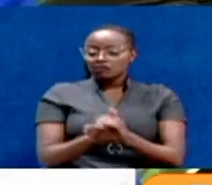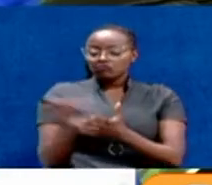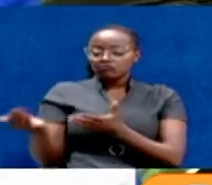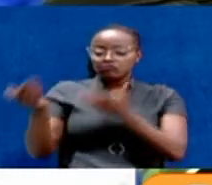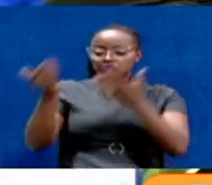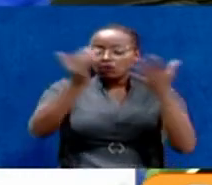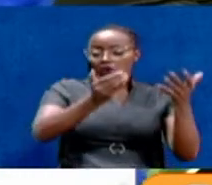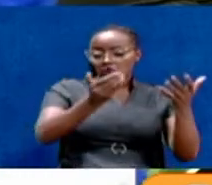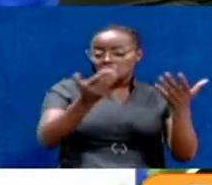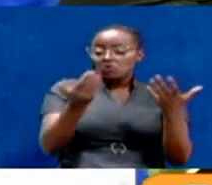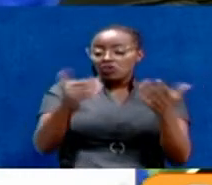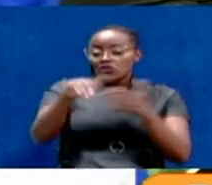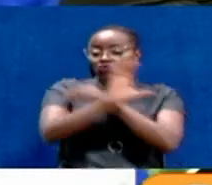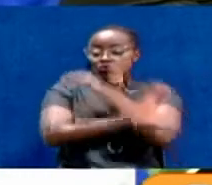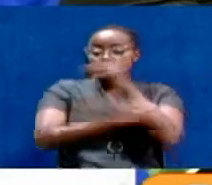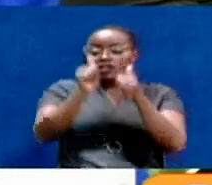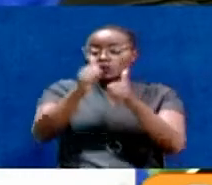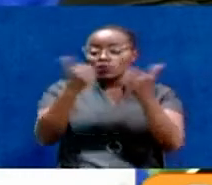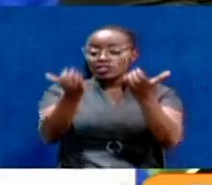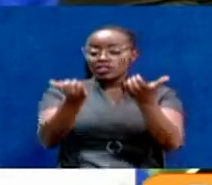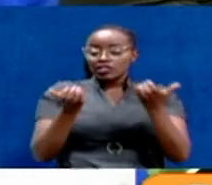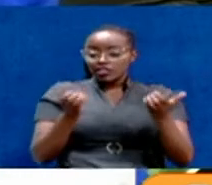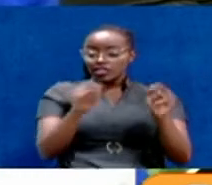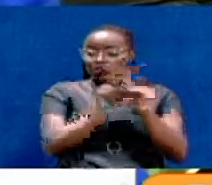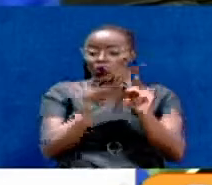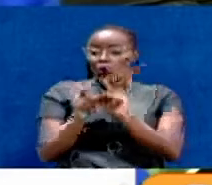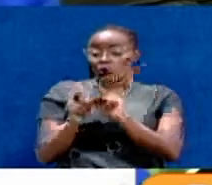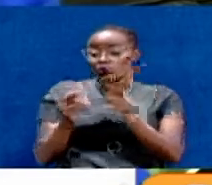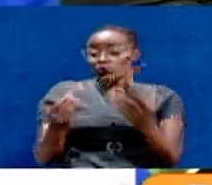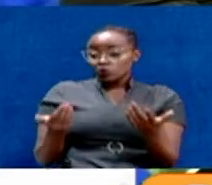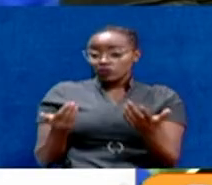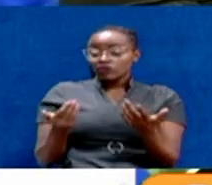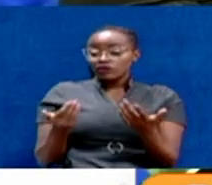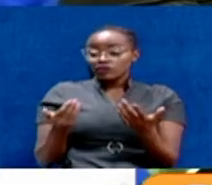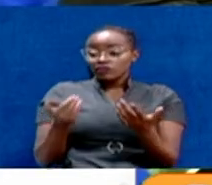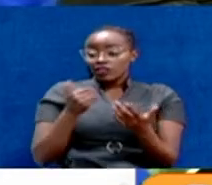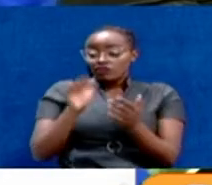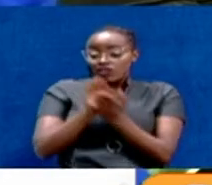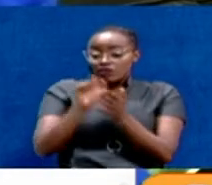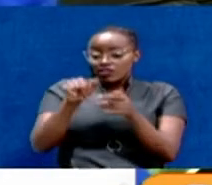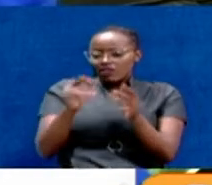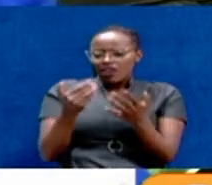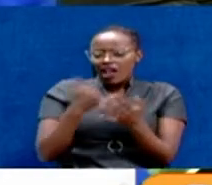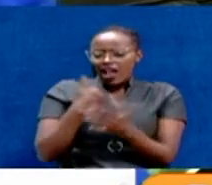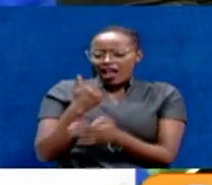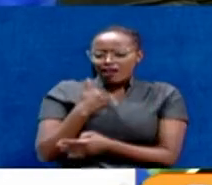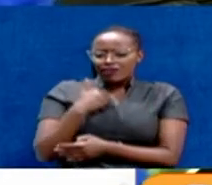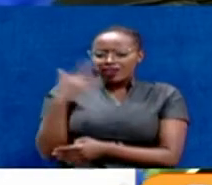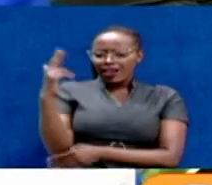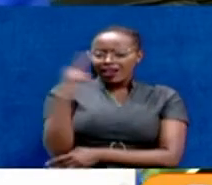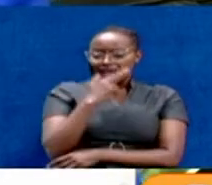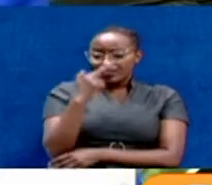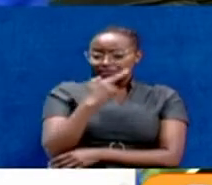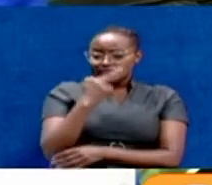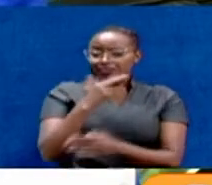the countries that need it. And keeping themselves exposed, taking